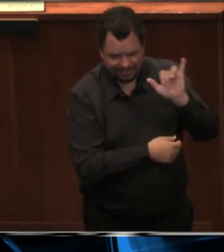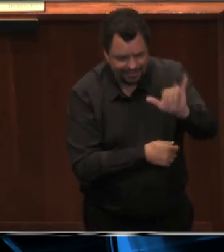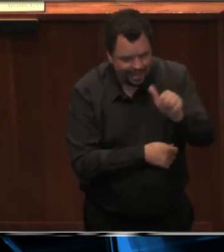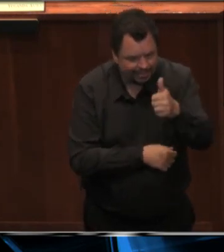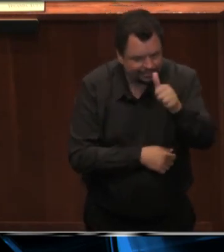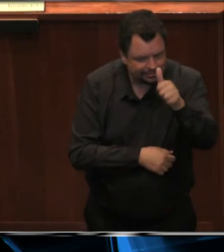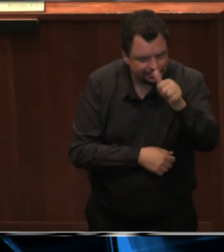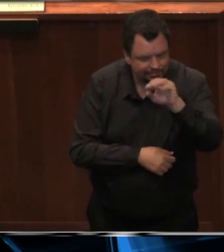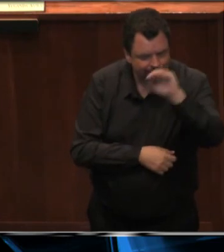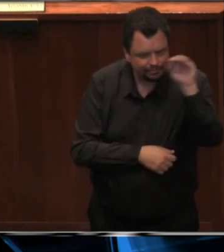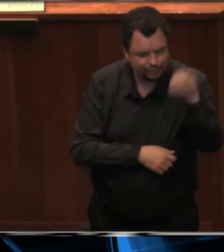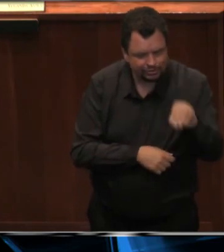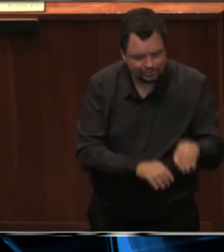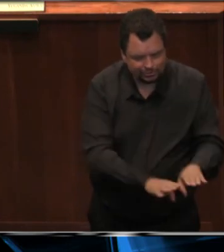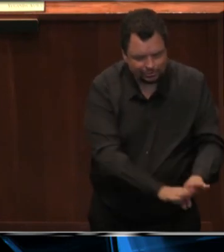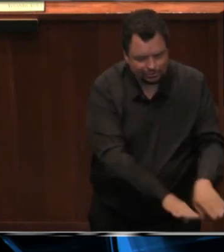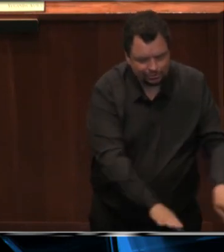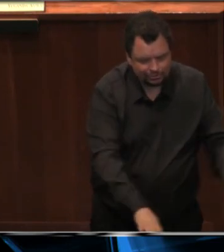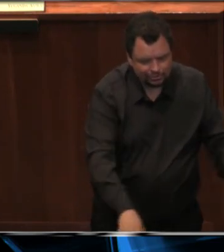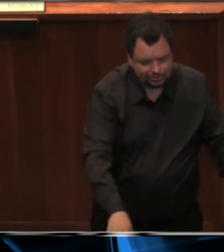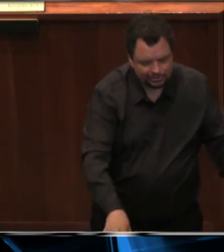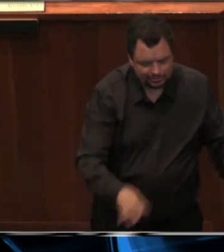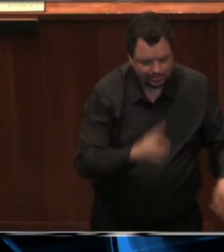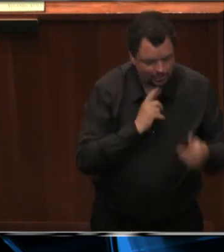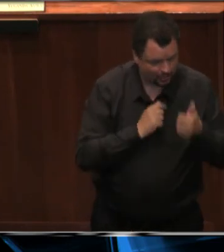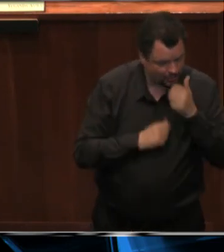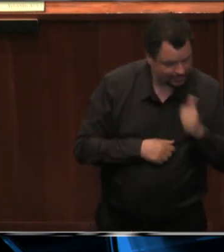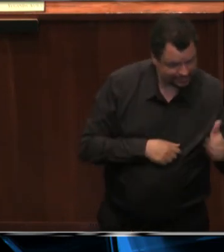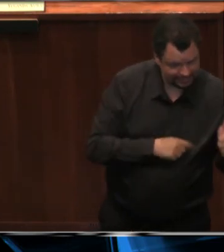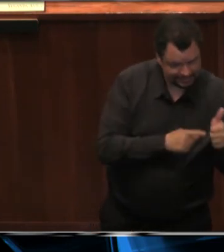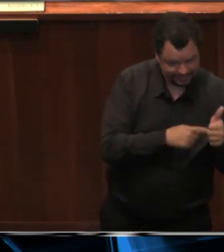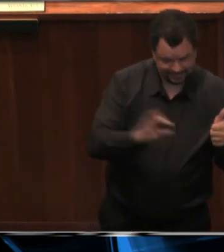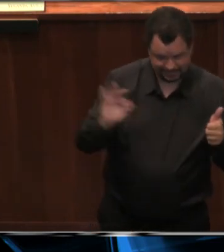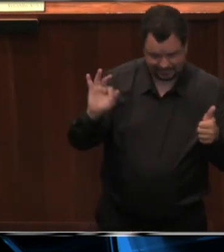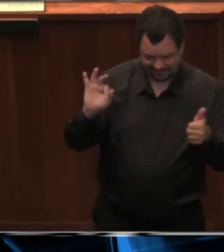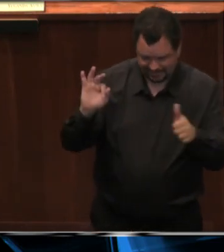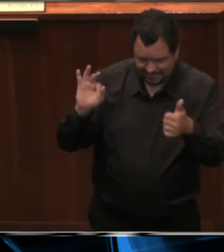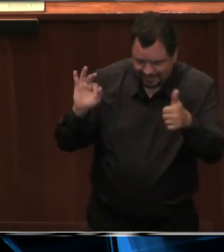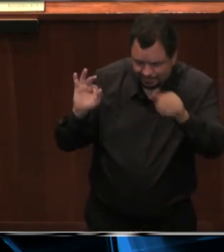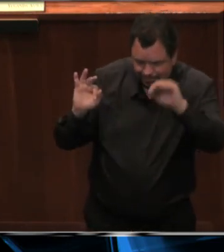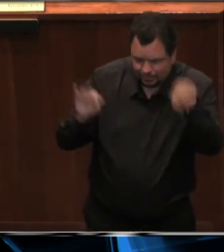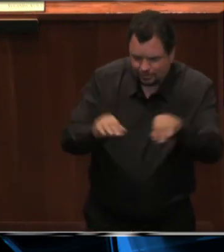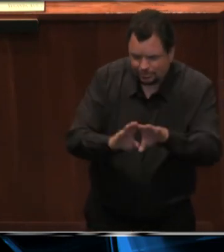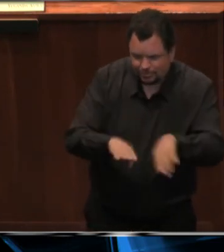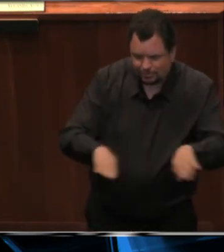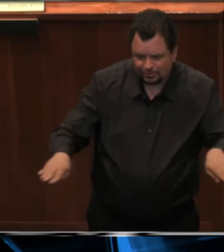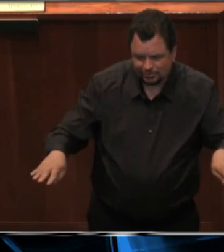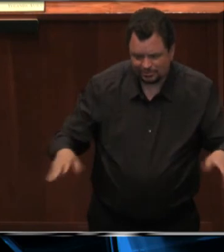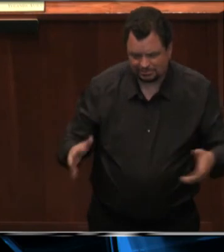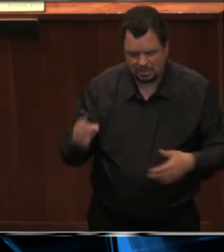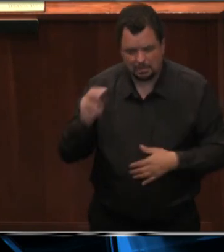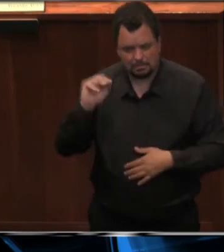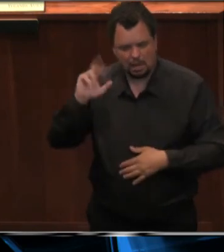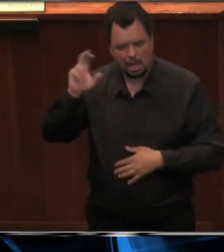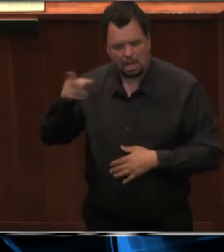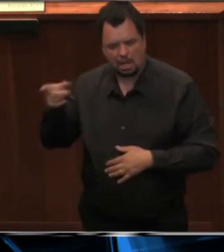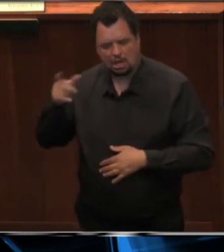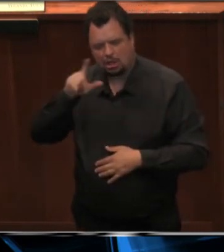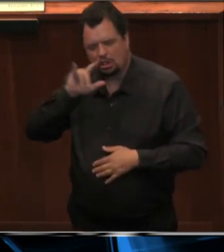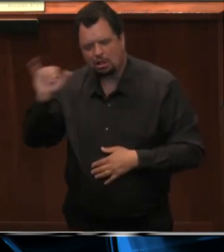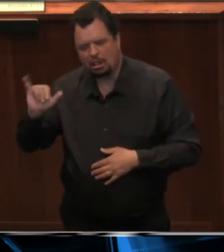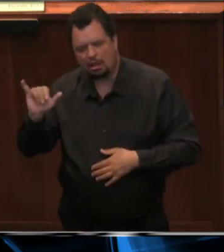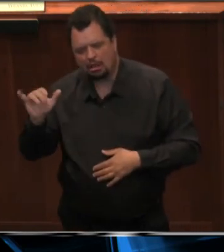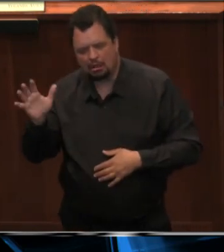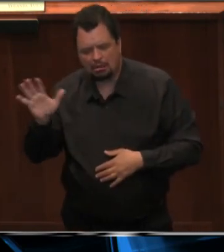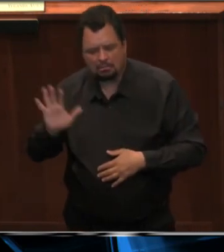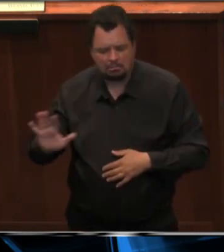to 19. To give an analogy, when schools were closed in March, this was akin to our school districts closing during a flurry, and we